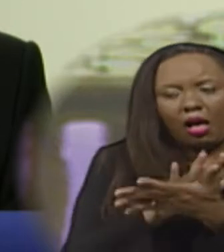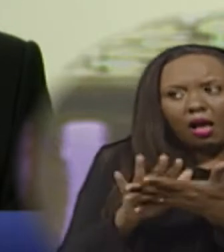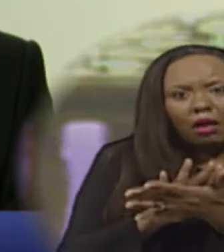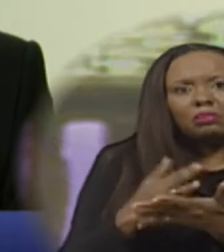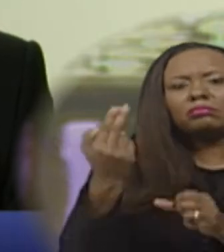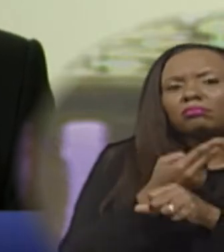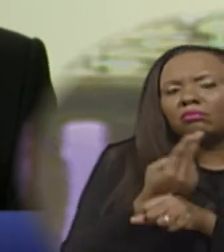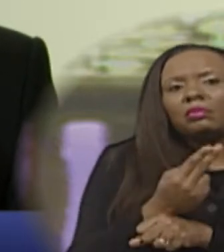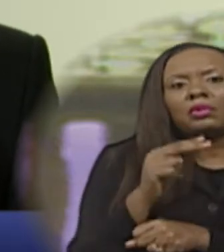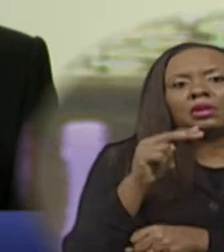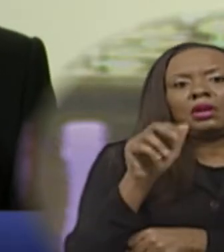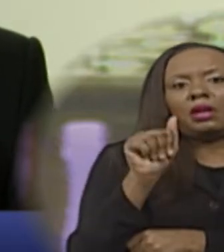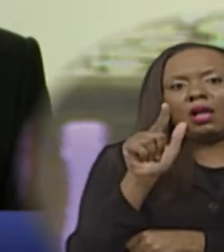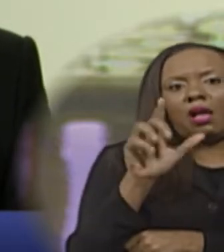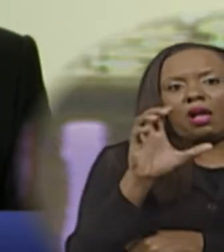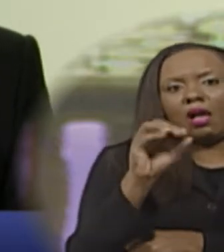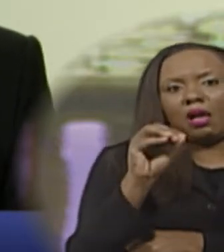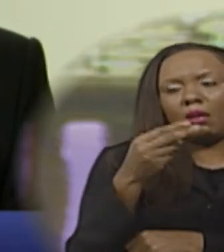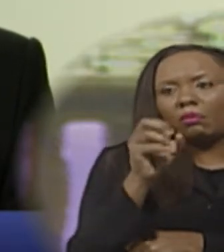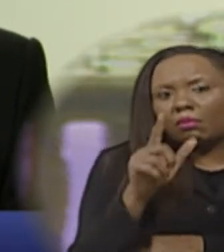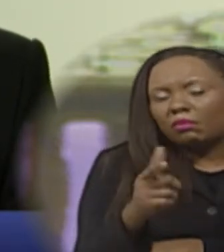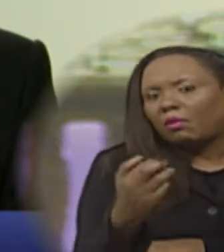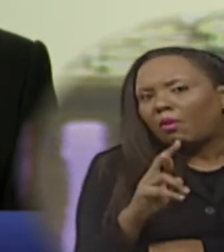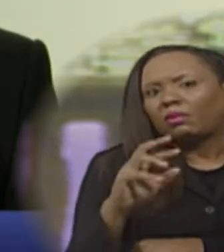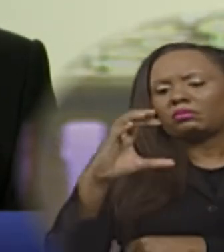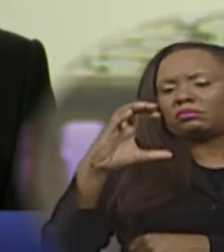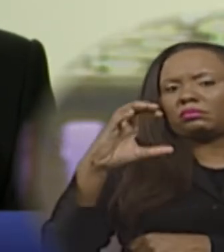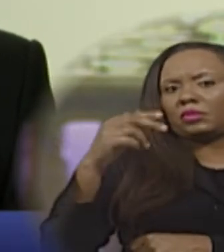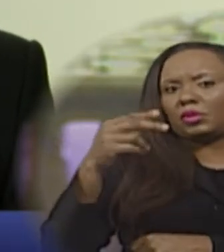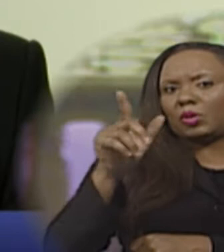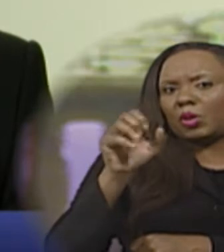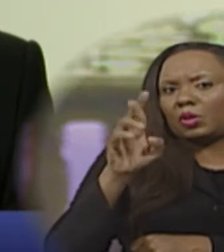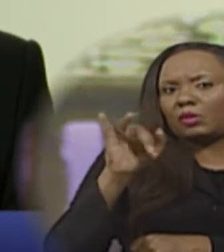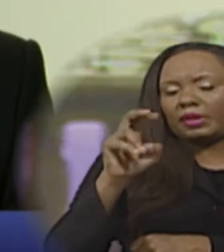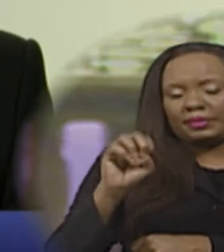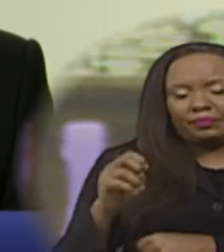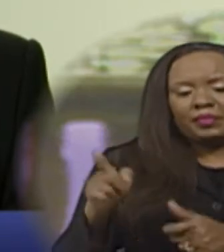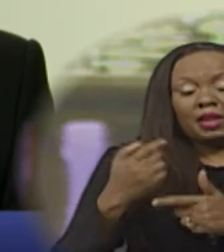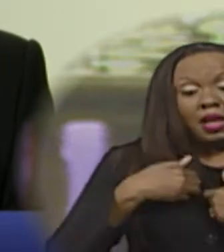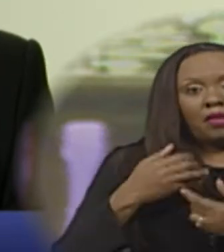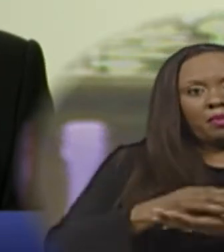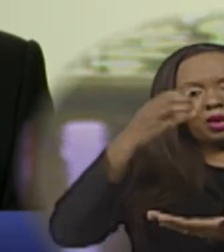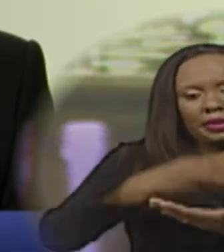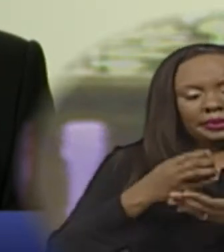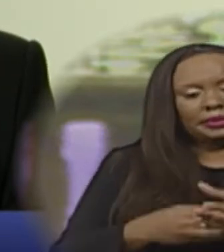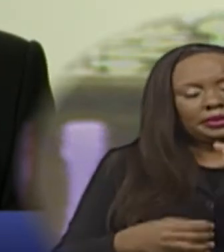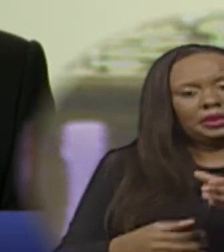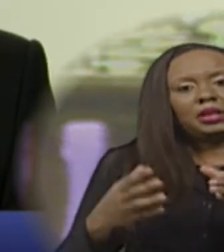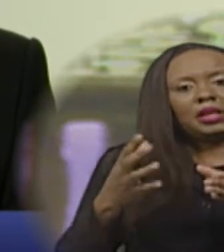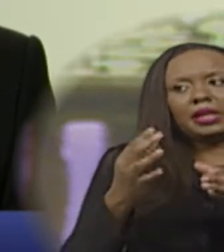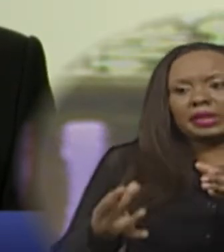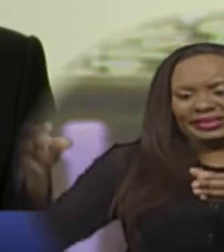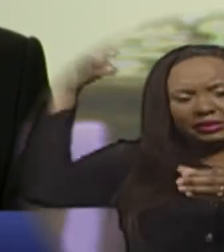chlorine, or alcohol. And then you use a sterilized bottle and you put that water into the sterilized bottle, which contains sodium